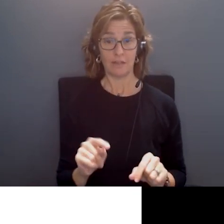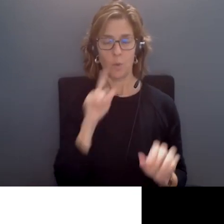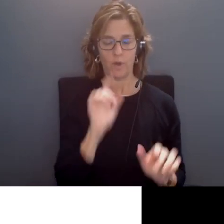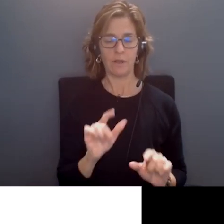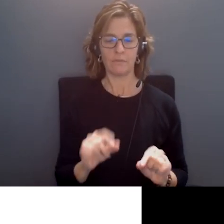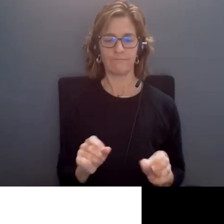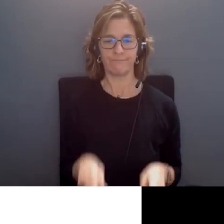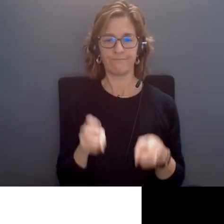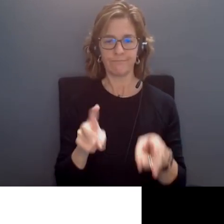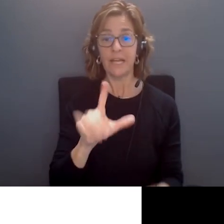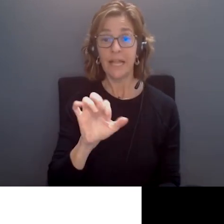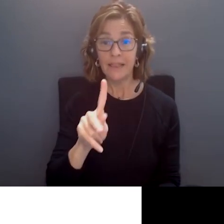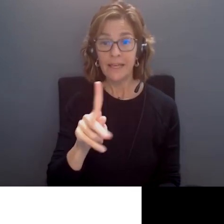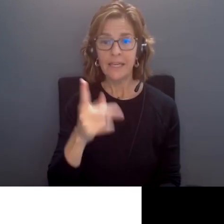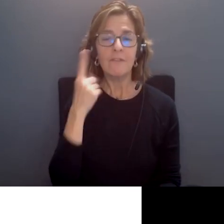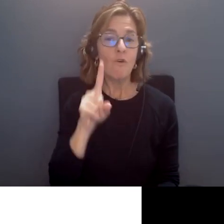and self-register.